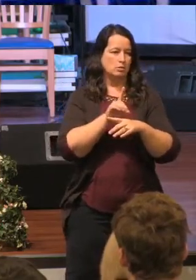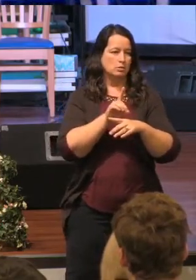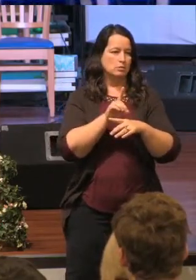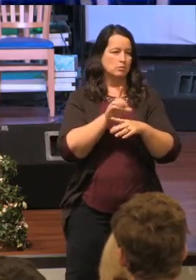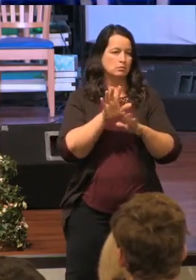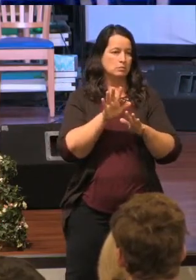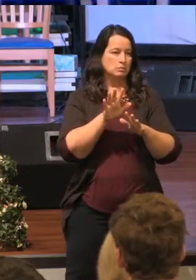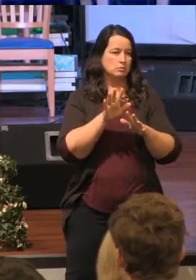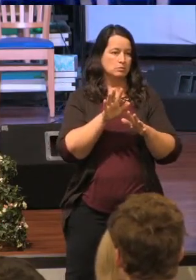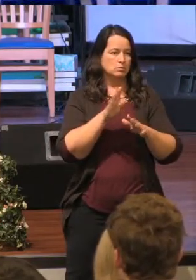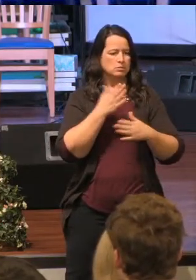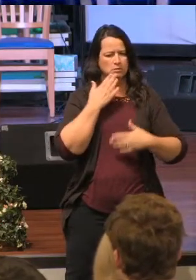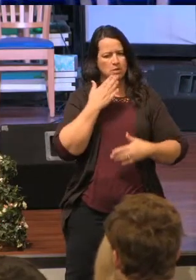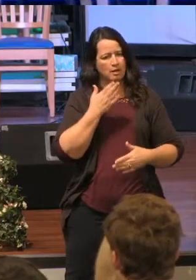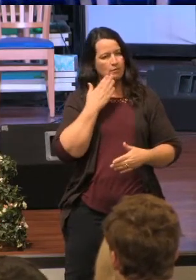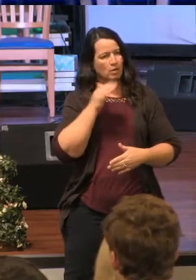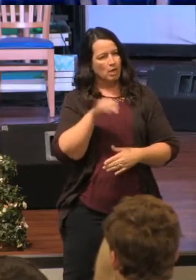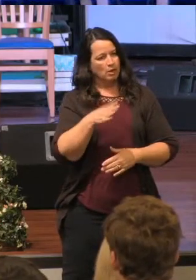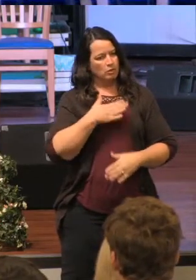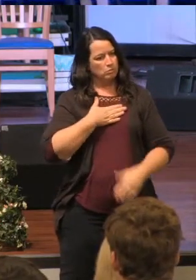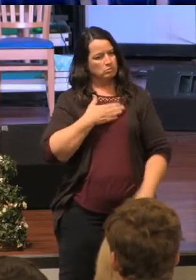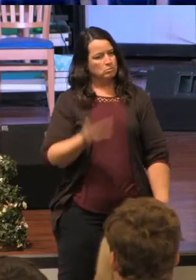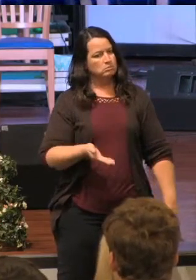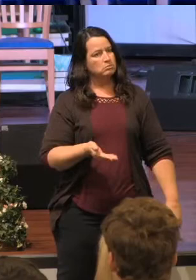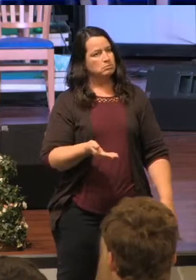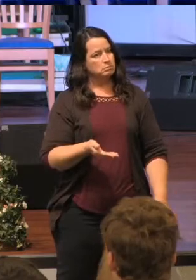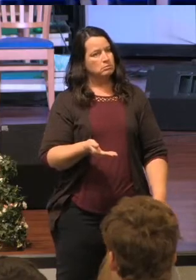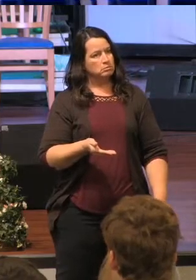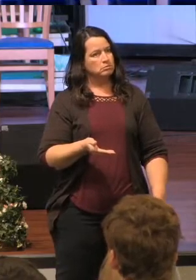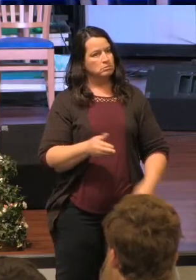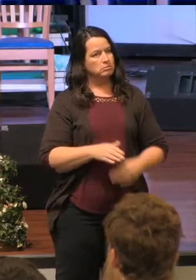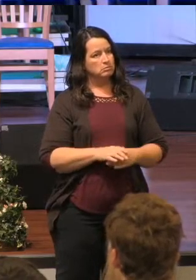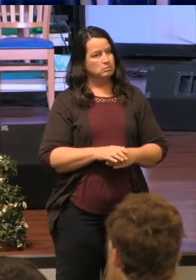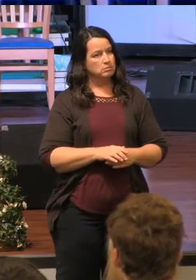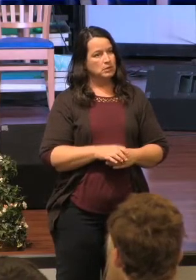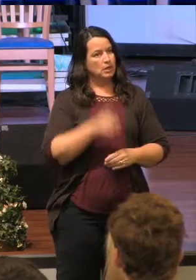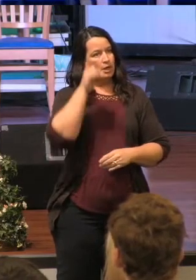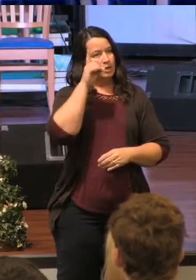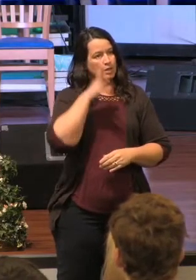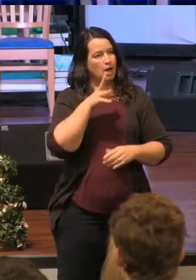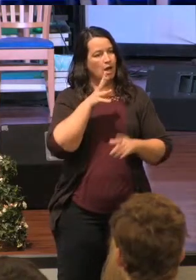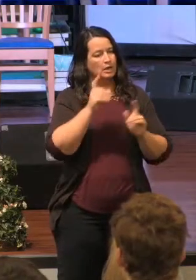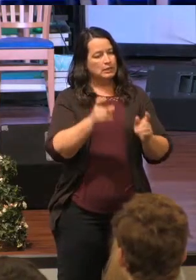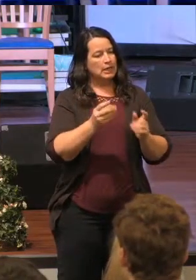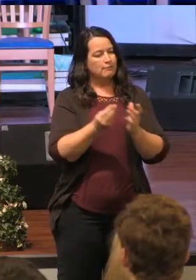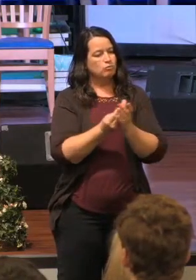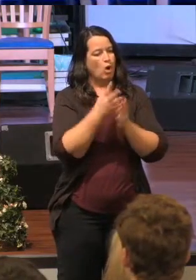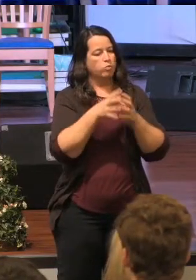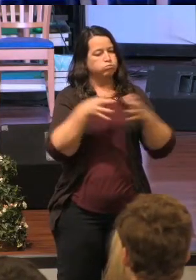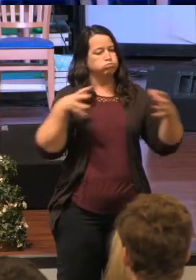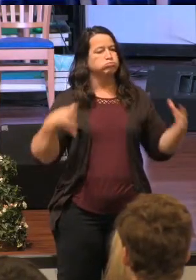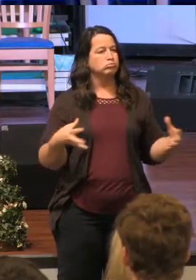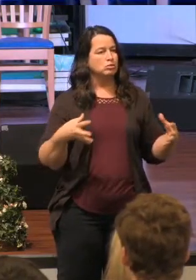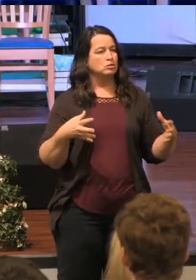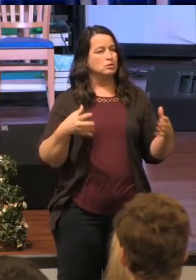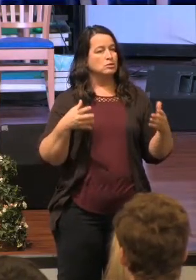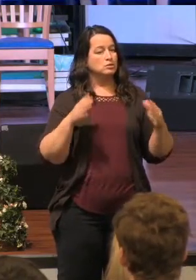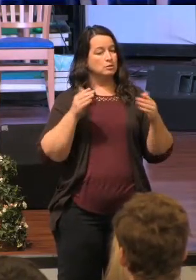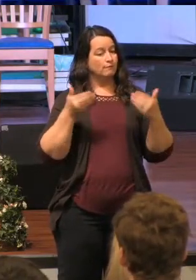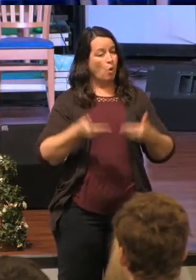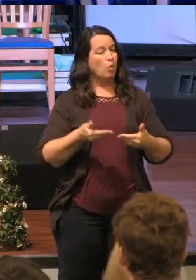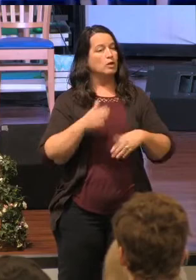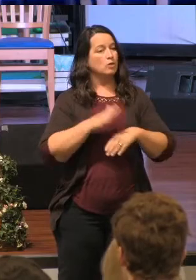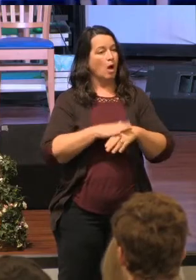was so grateful to hear that confession, and may God give fruit to their ministry going forward, and may they focus on